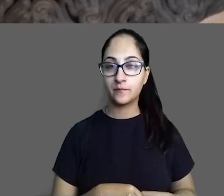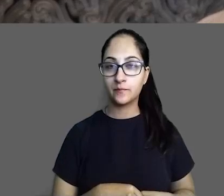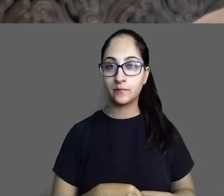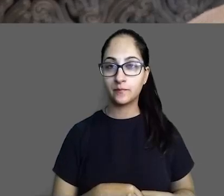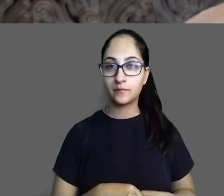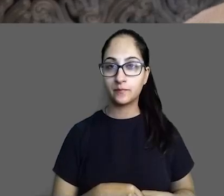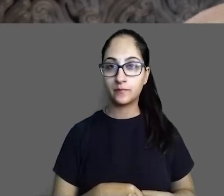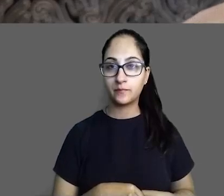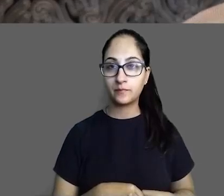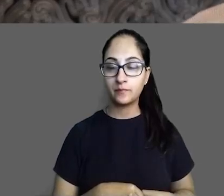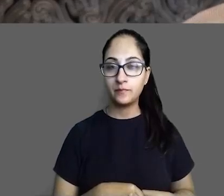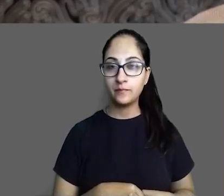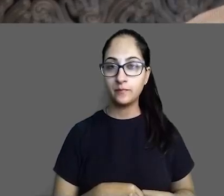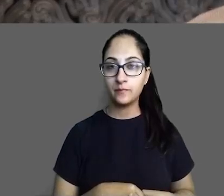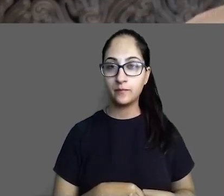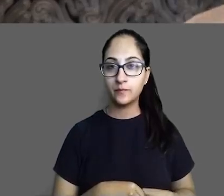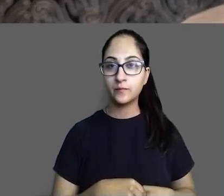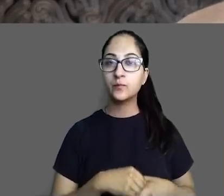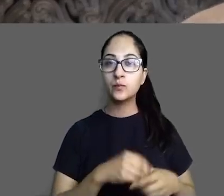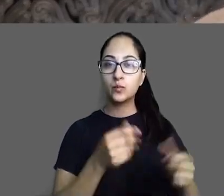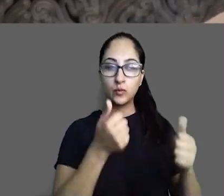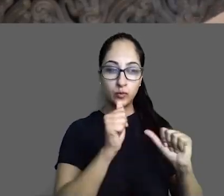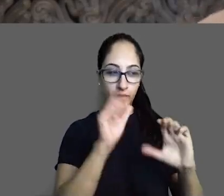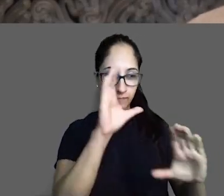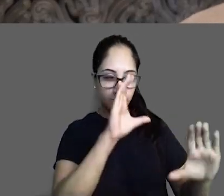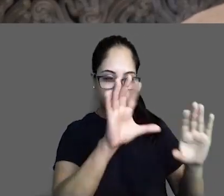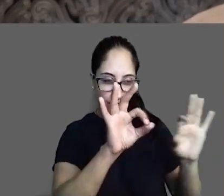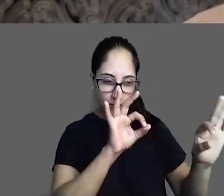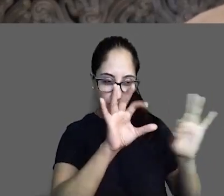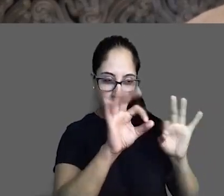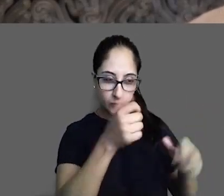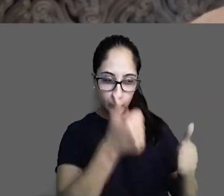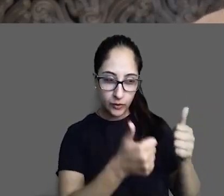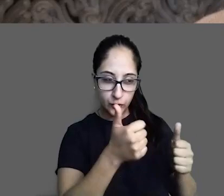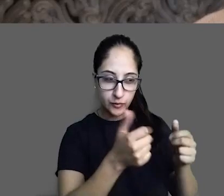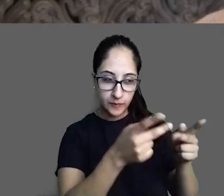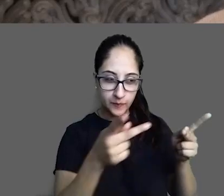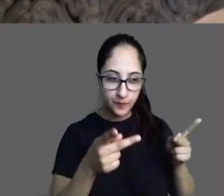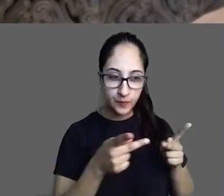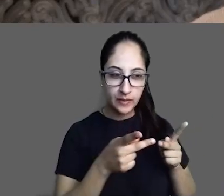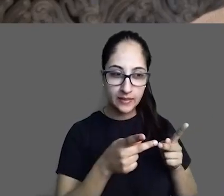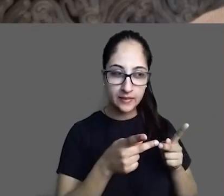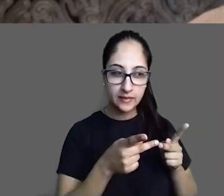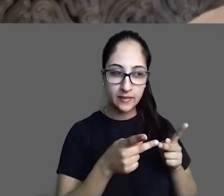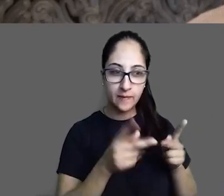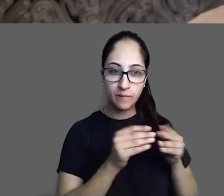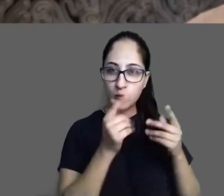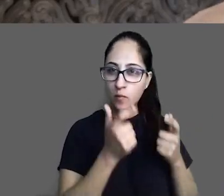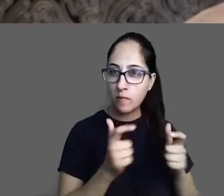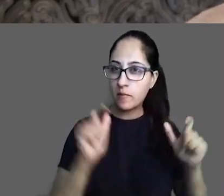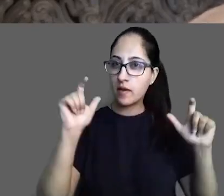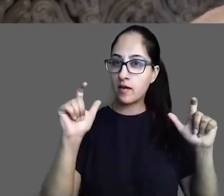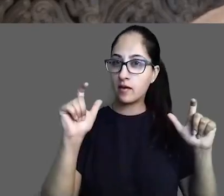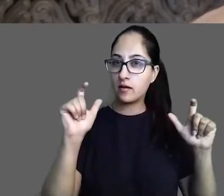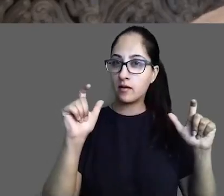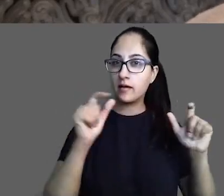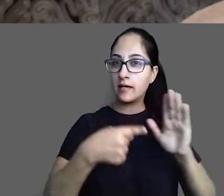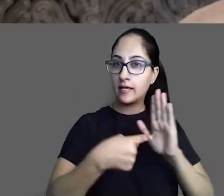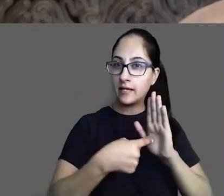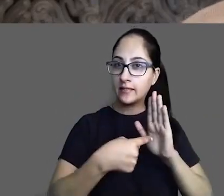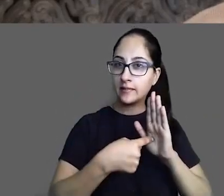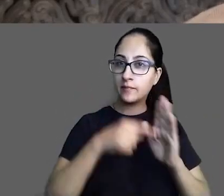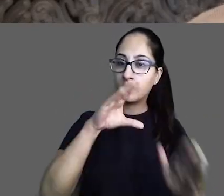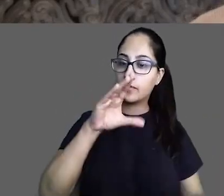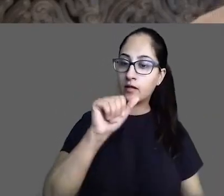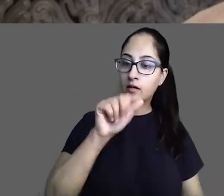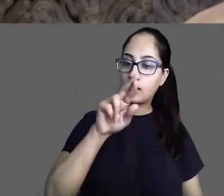places that would readily welcome sort of not very known form of music, we wanted to put it on grandiose stages, such